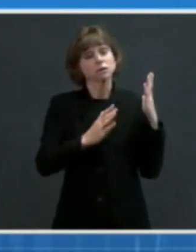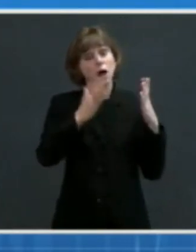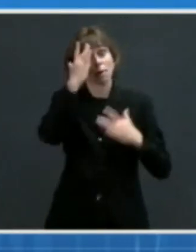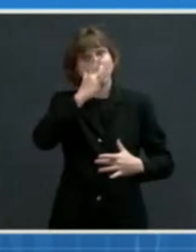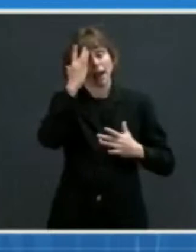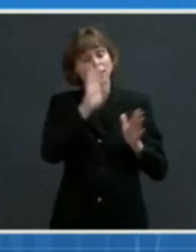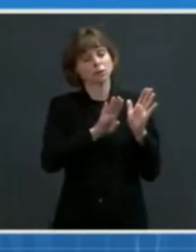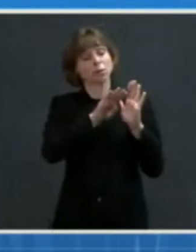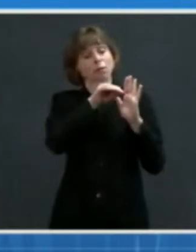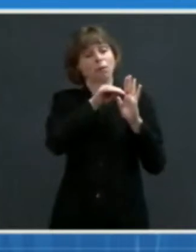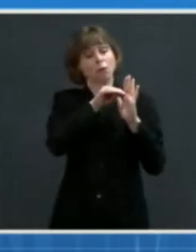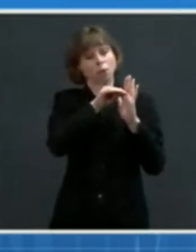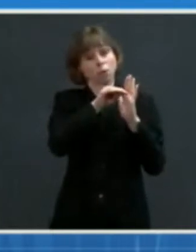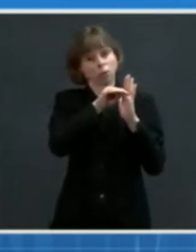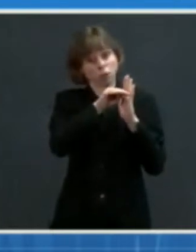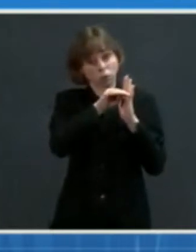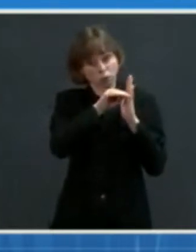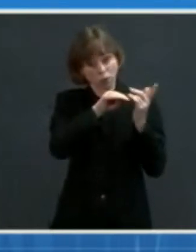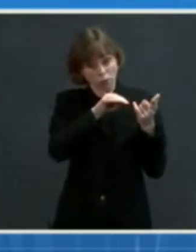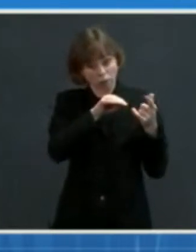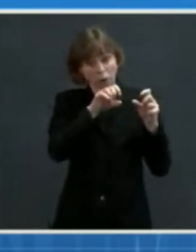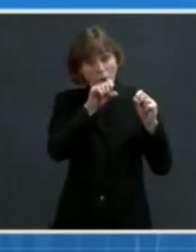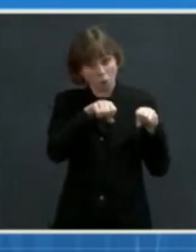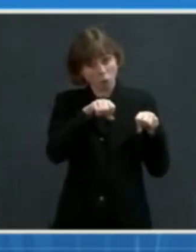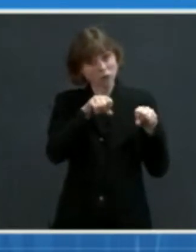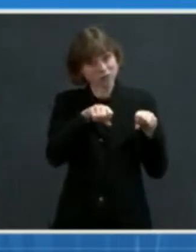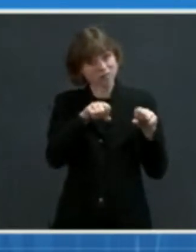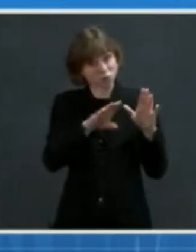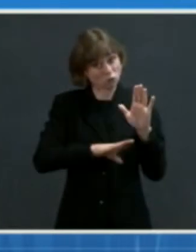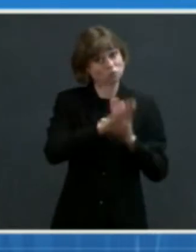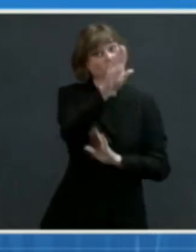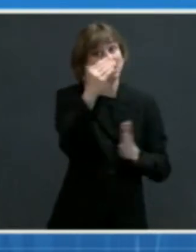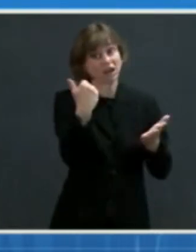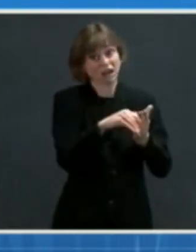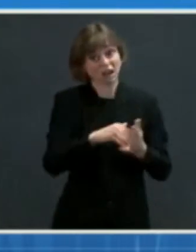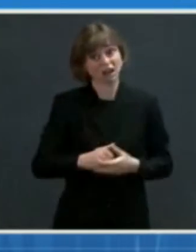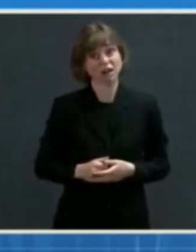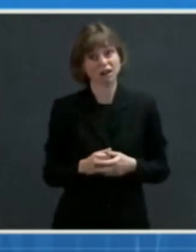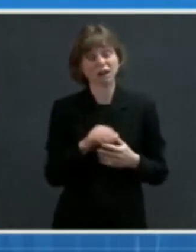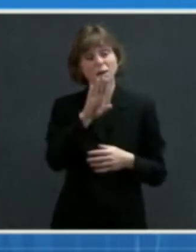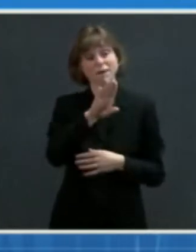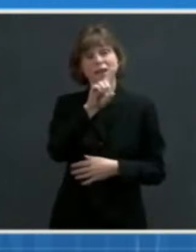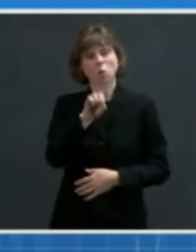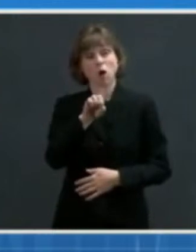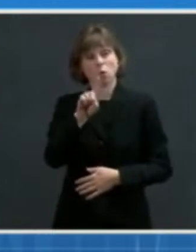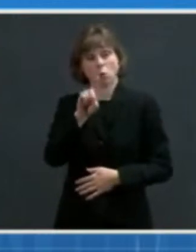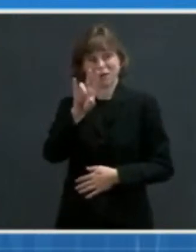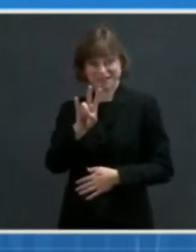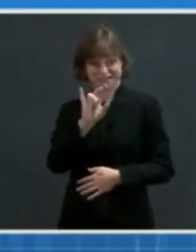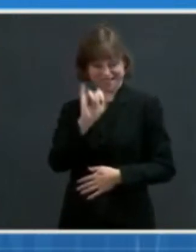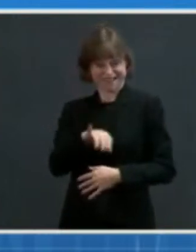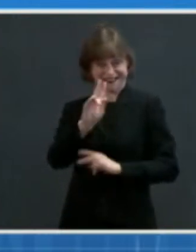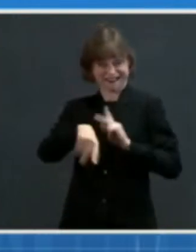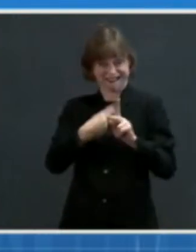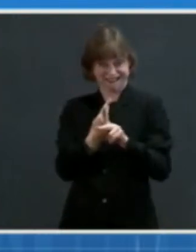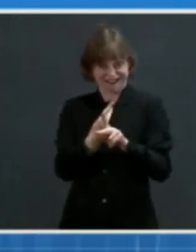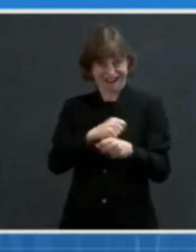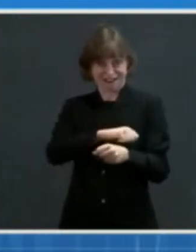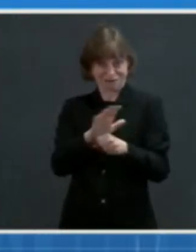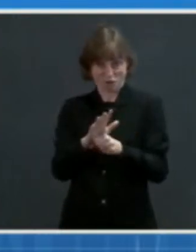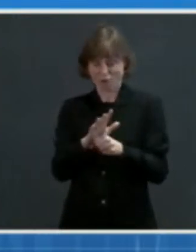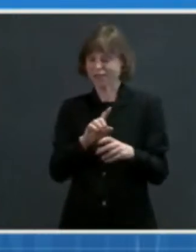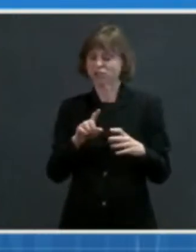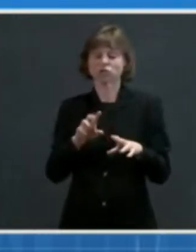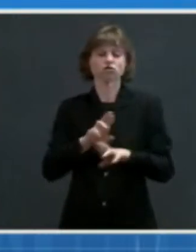the cusp of potential to resurge, and the B.1.1.7 hypertransmissible variant looms ready to hijack